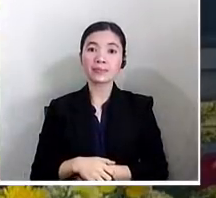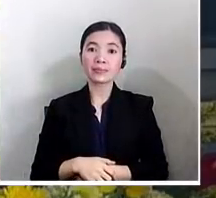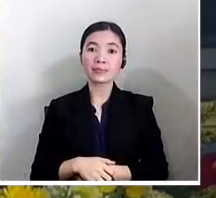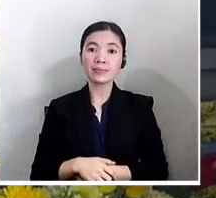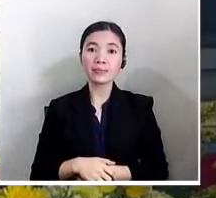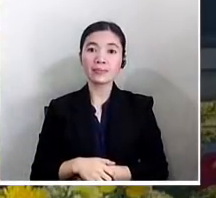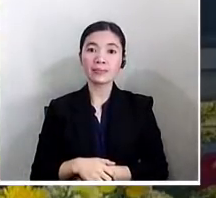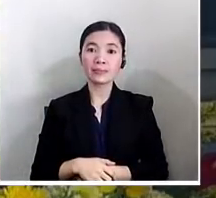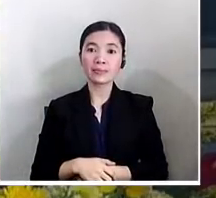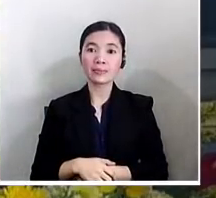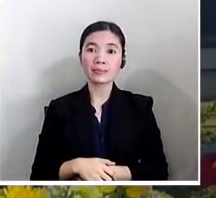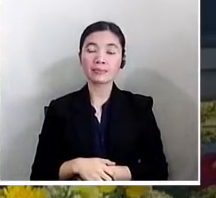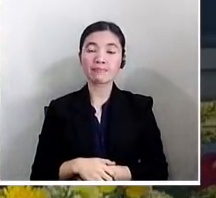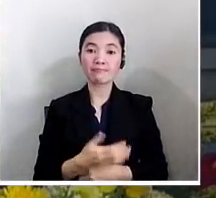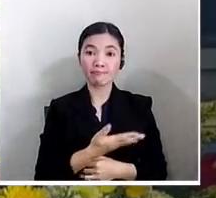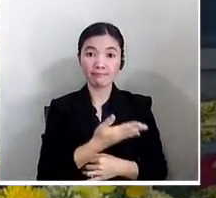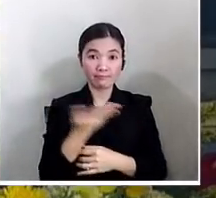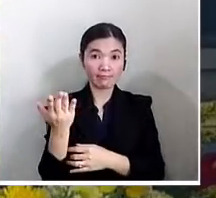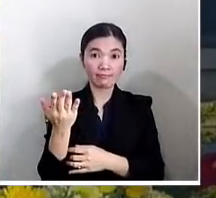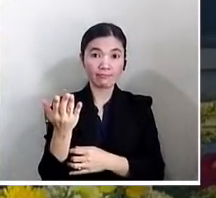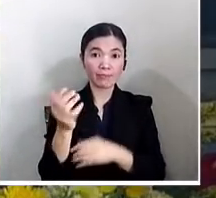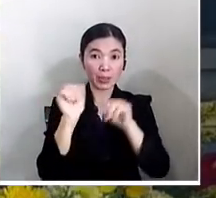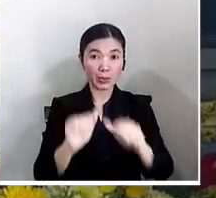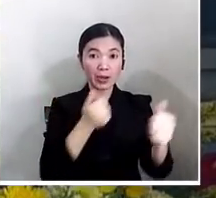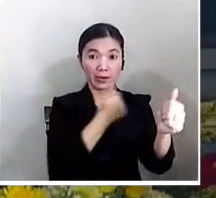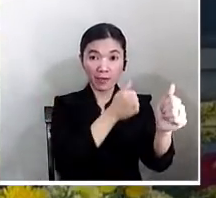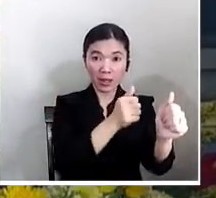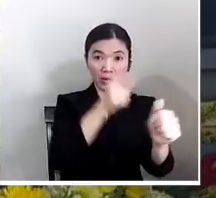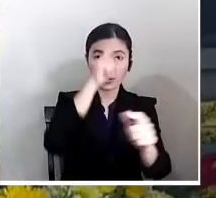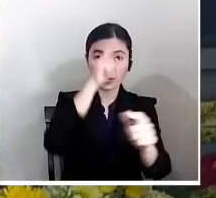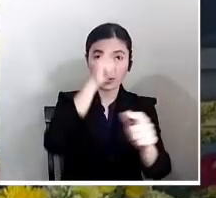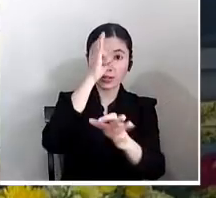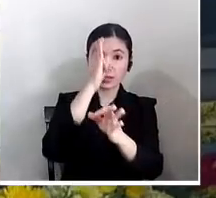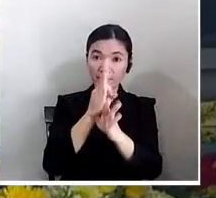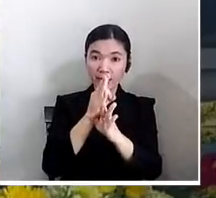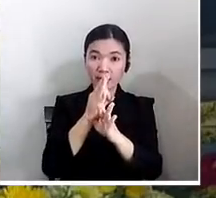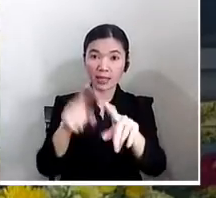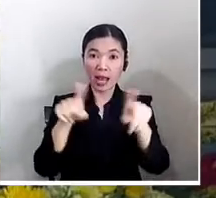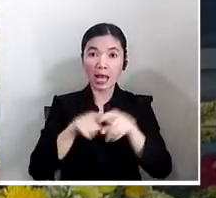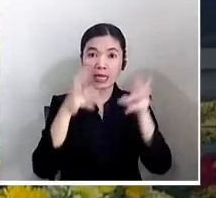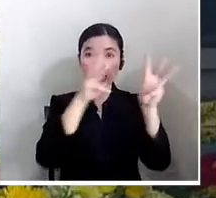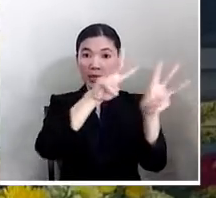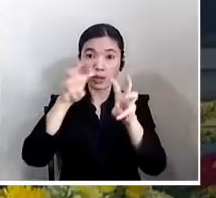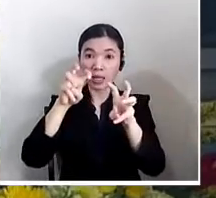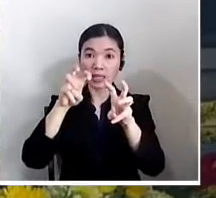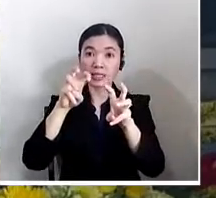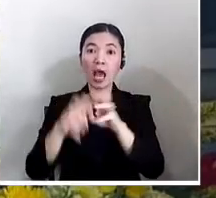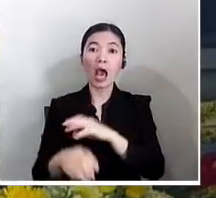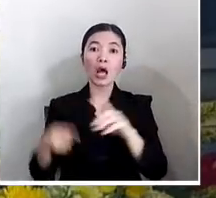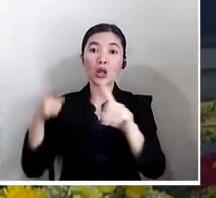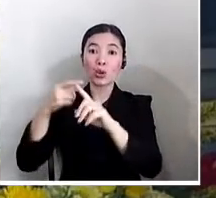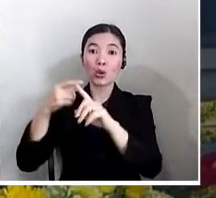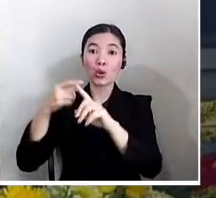we follow the faith as witnessed by our father Abraham?